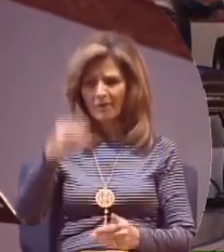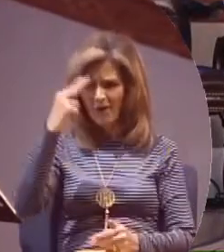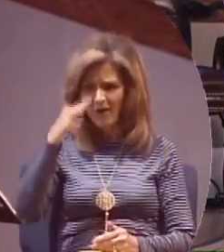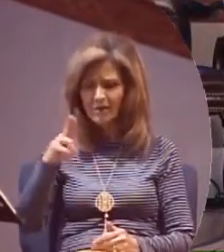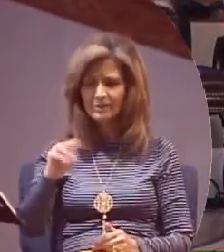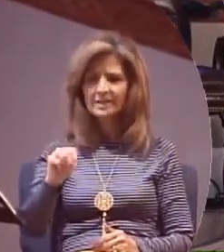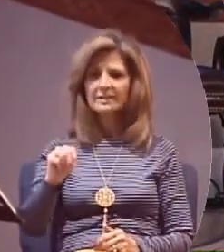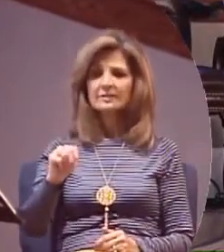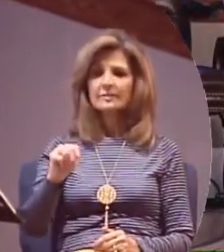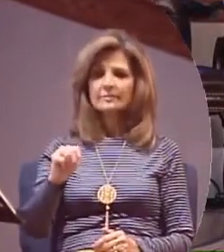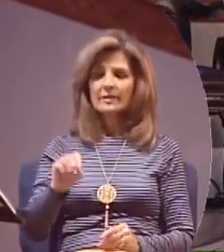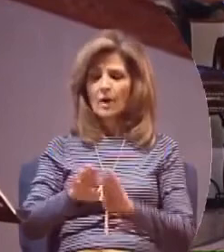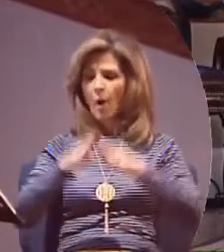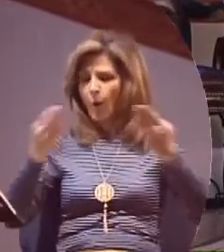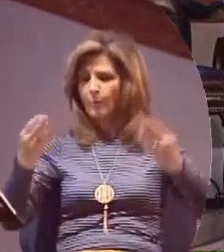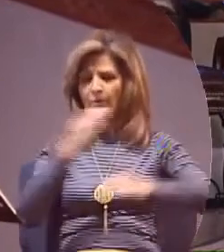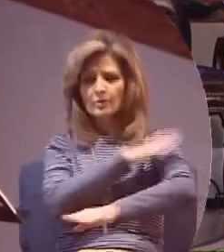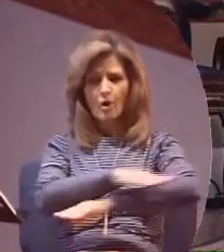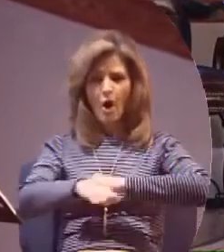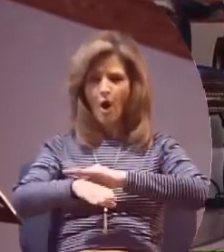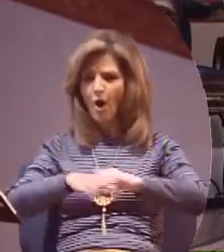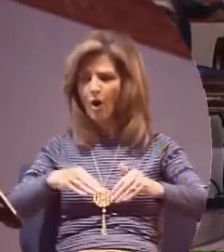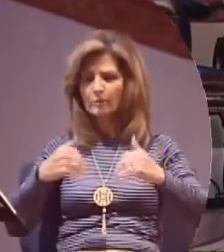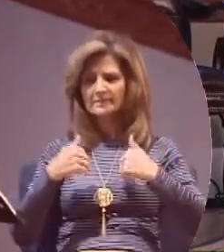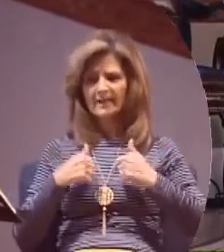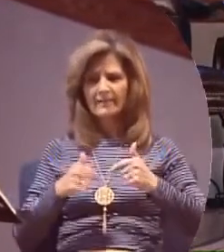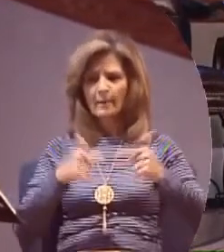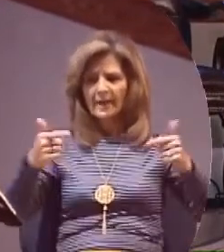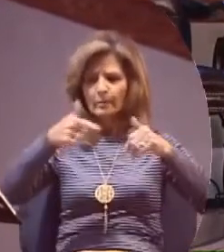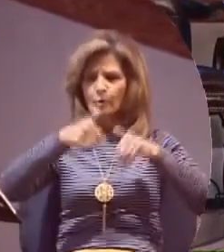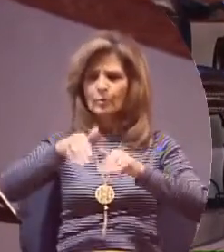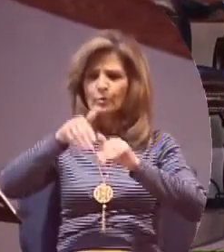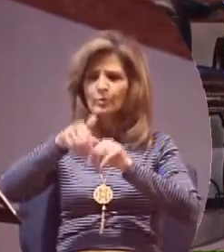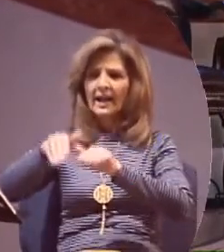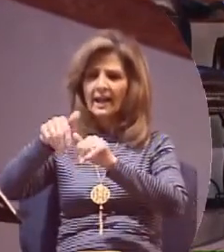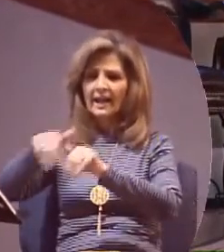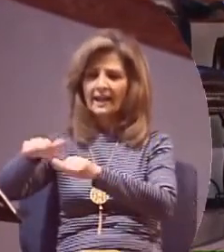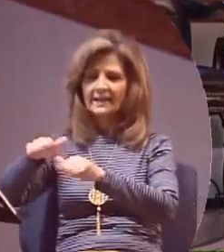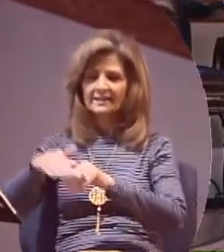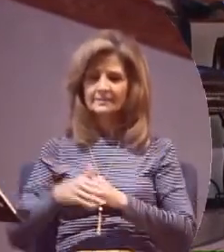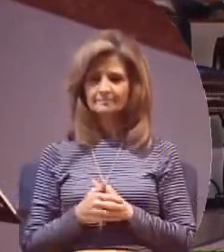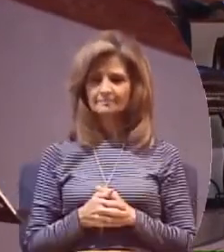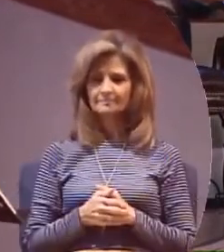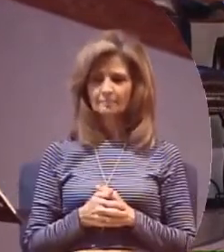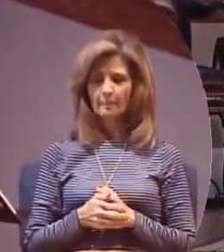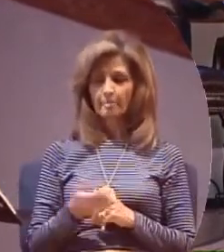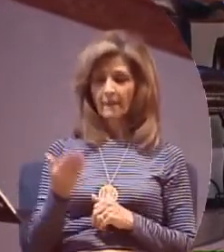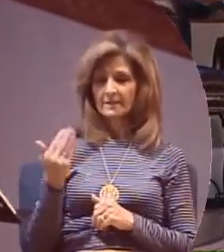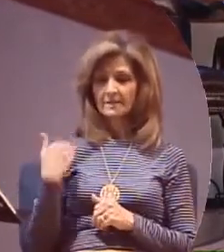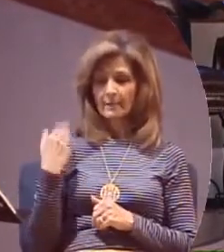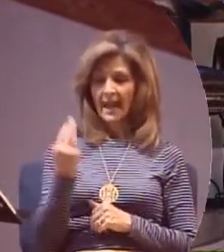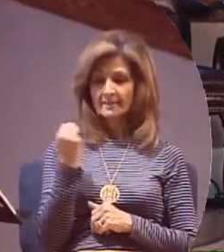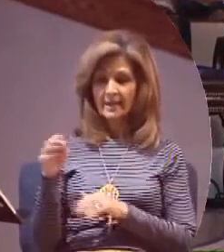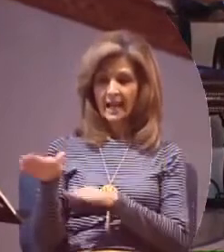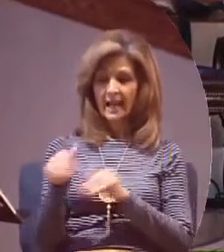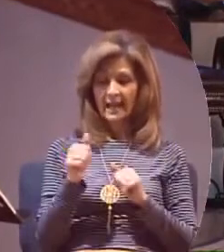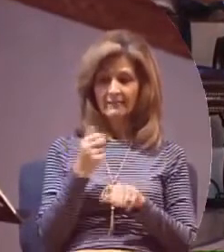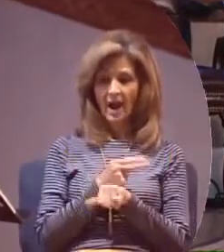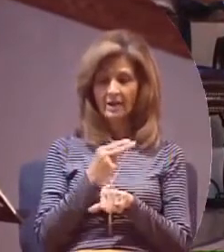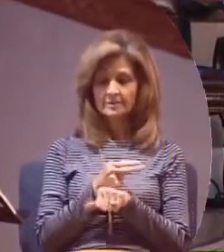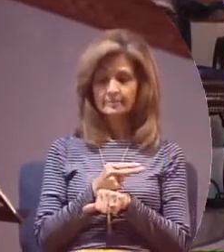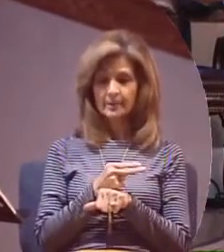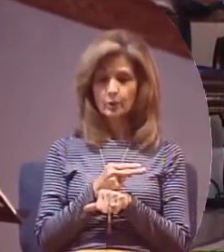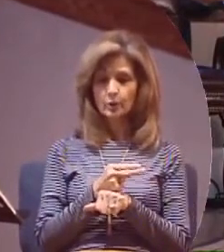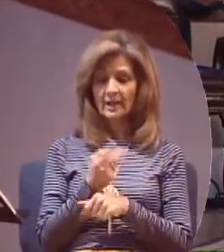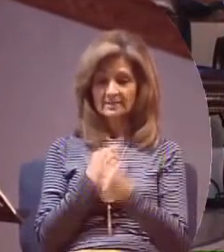You would think they would open their arms, had a ticker tape parade. This past Monday, when I left the hospital, I was coming back to